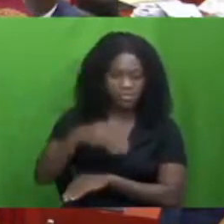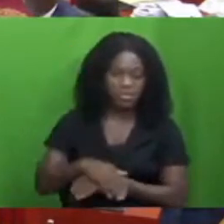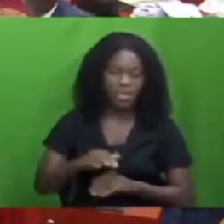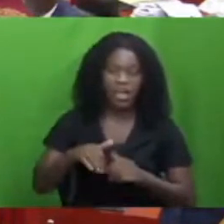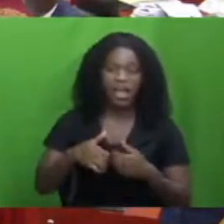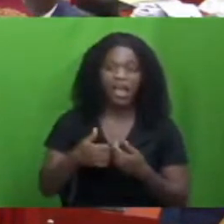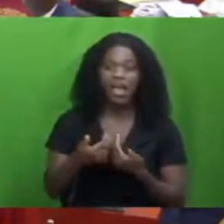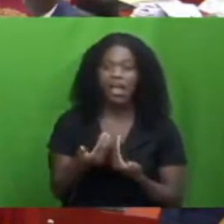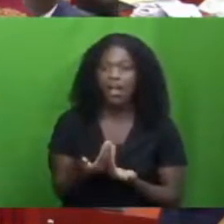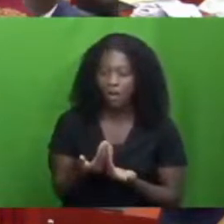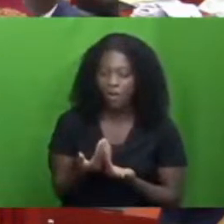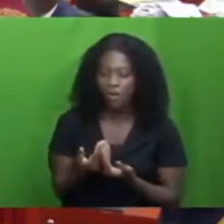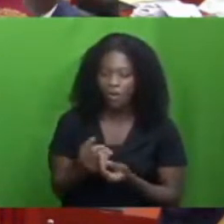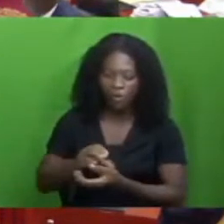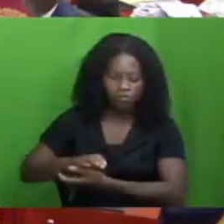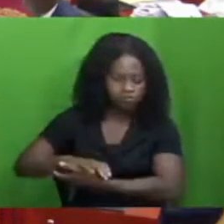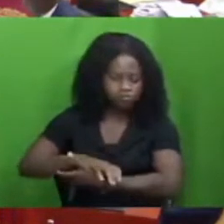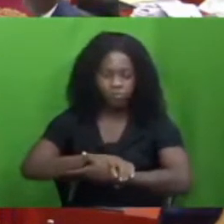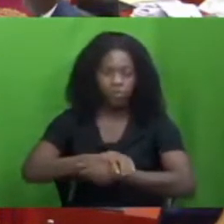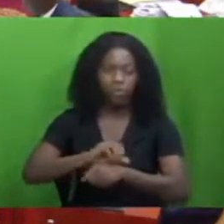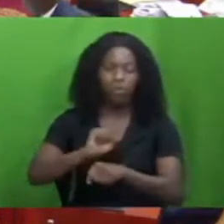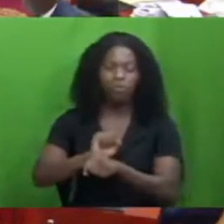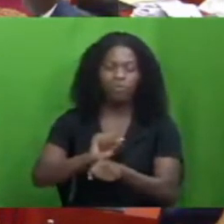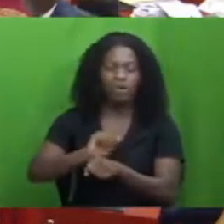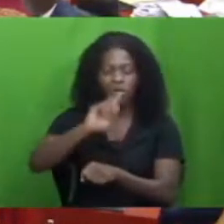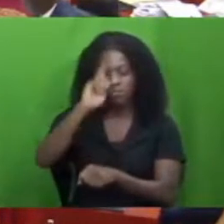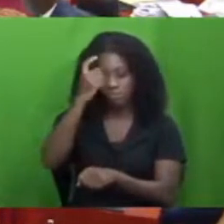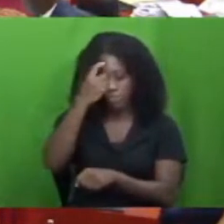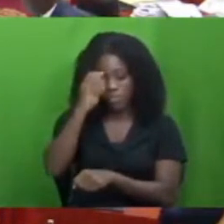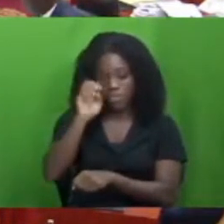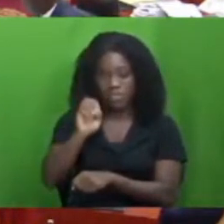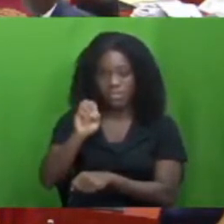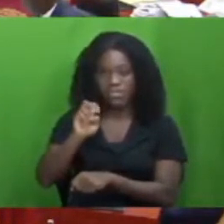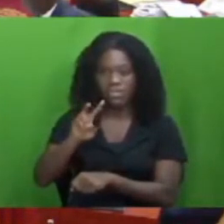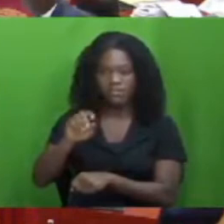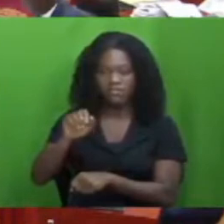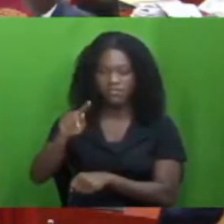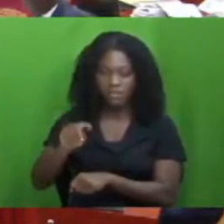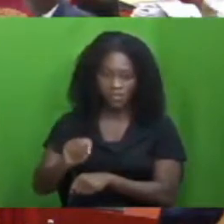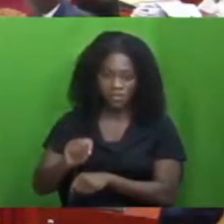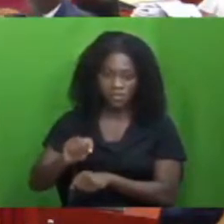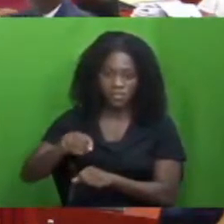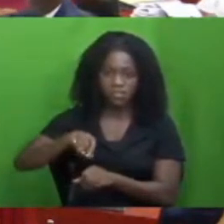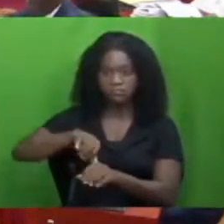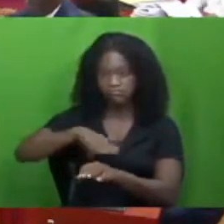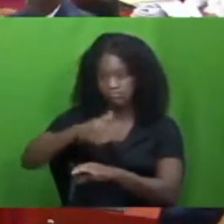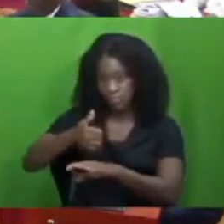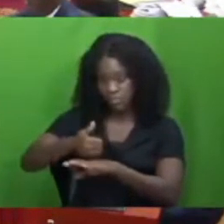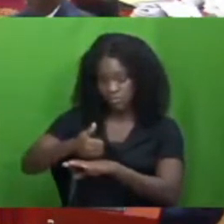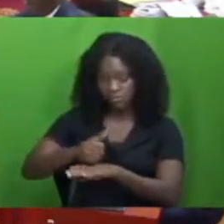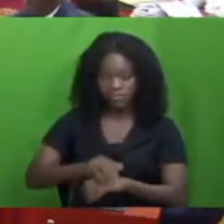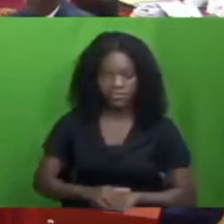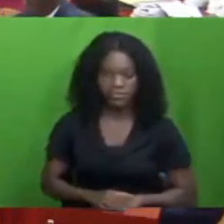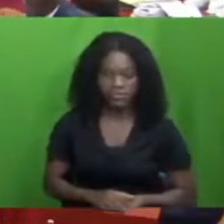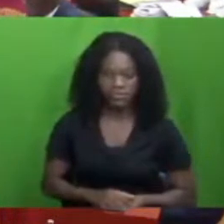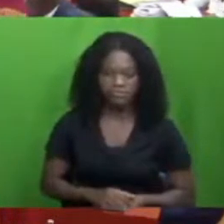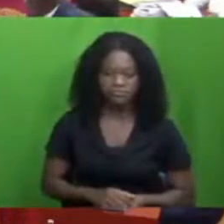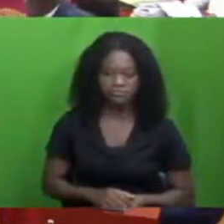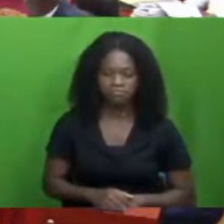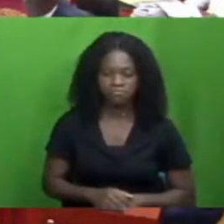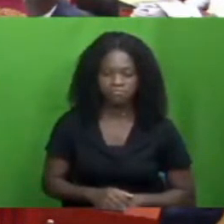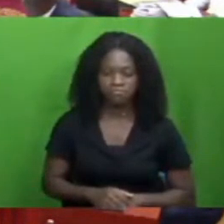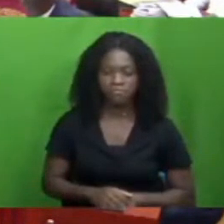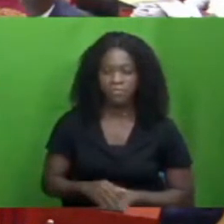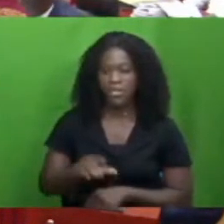collection efforts, governance, and EVAT implementation. Mr. Speaker, arising from the